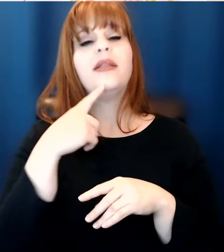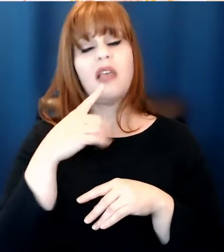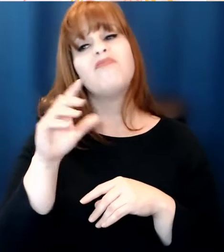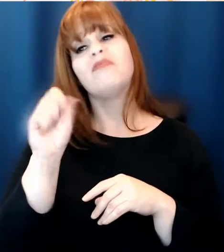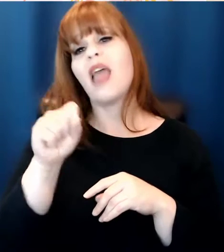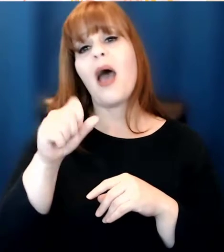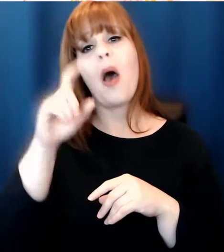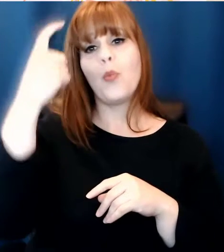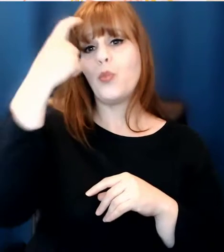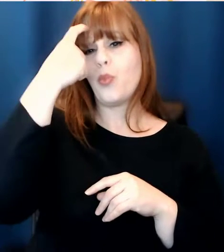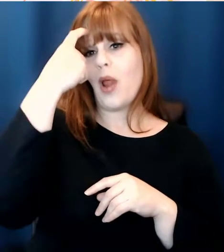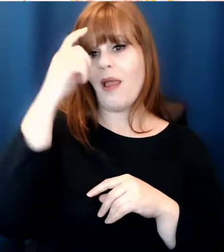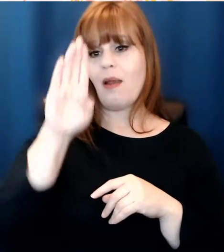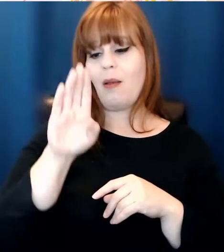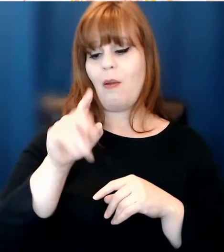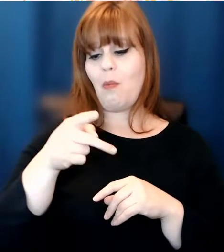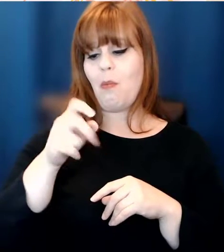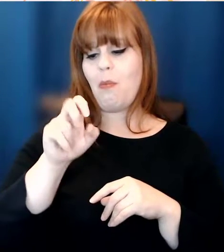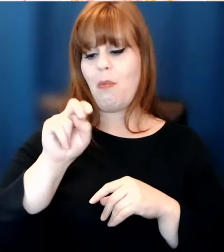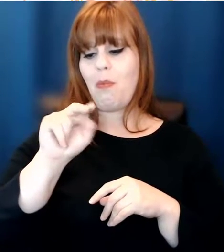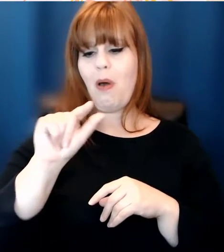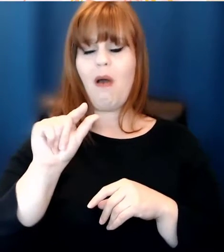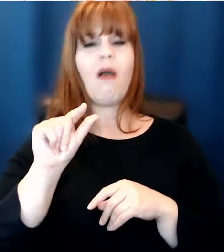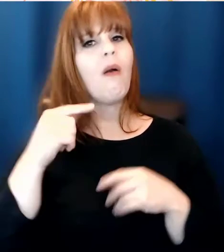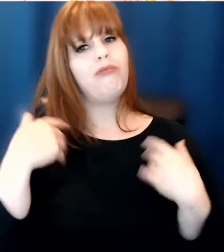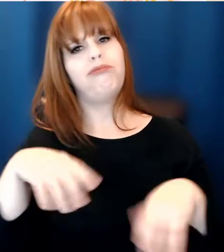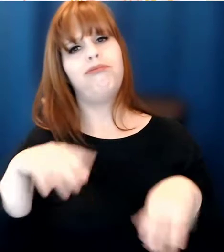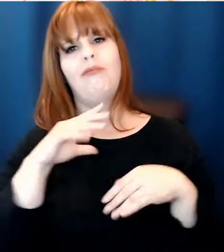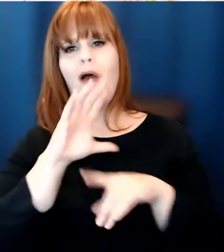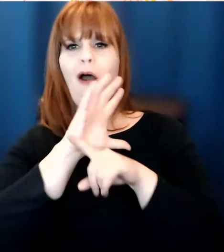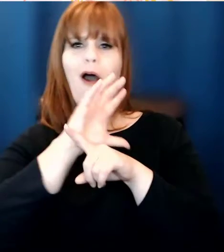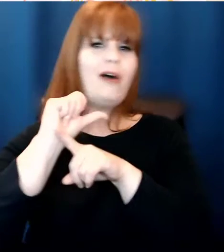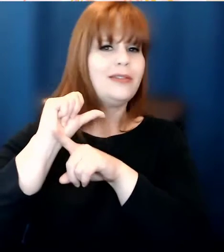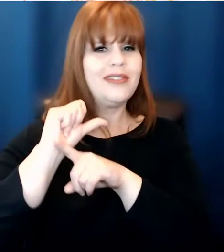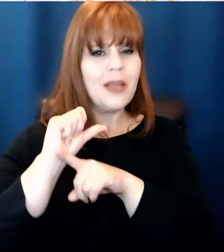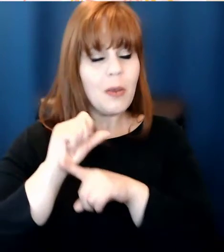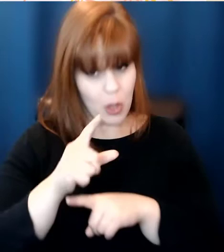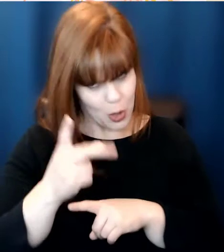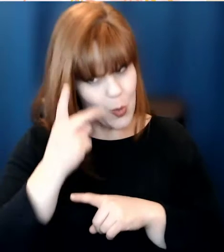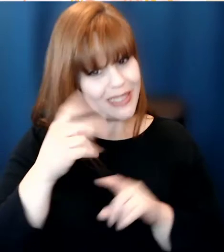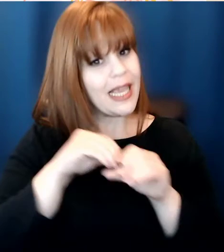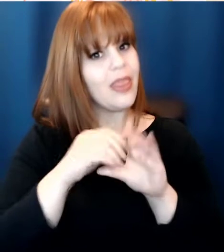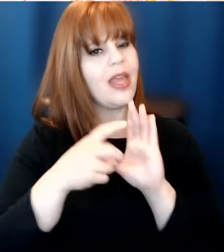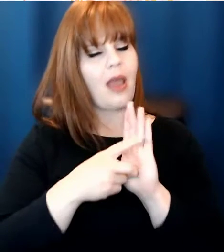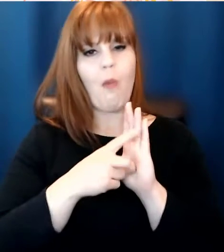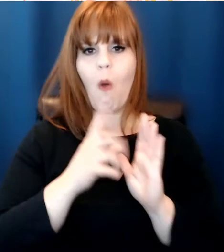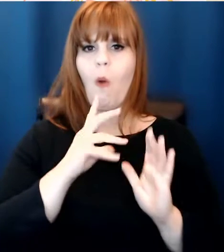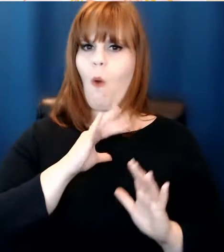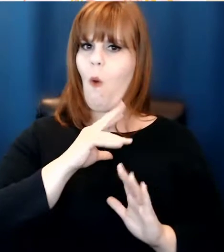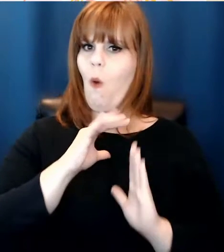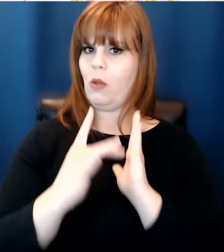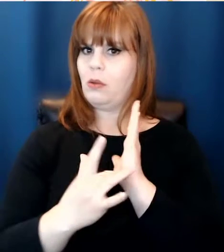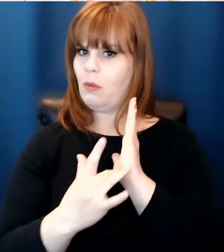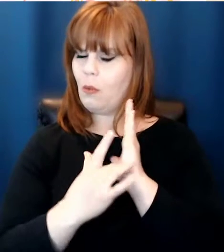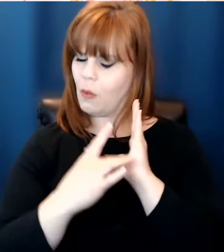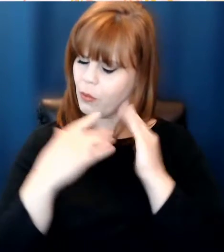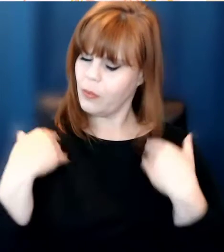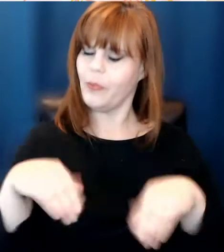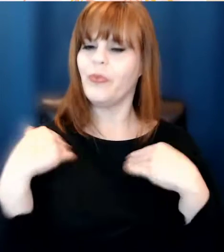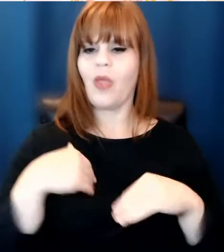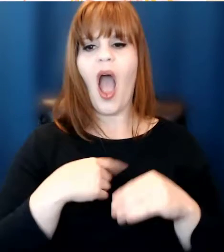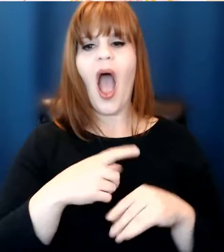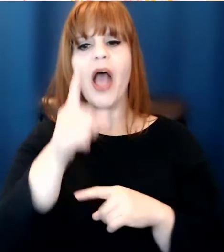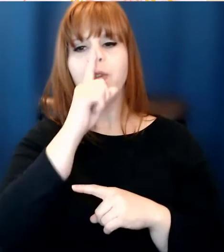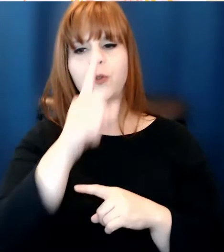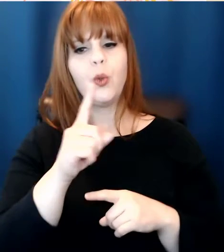like Brain Pong is awesome, and it's obviously you're going to see in the demo it's a very cool technology. But I truly